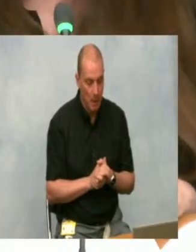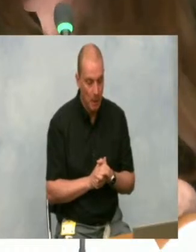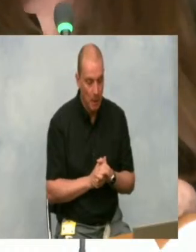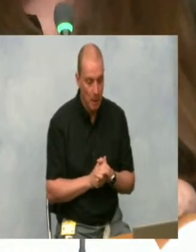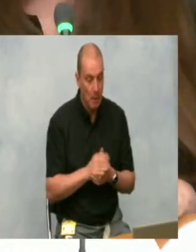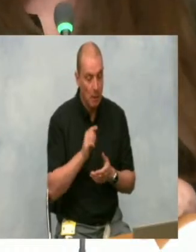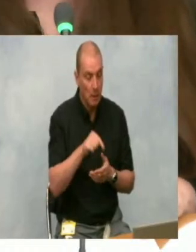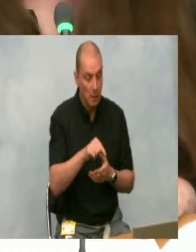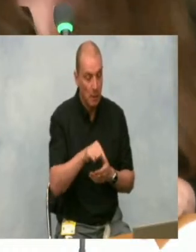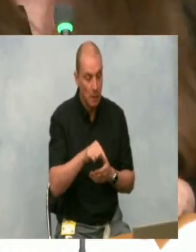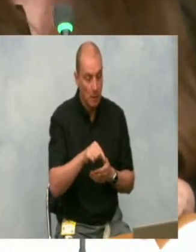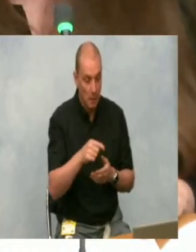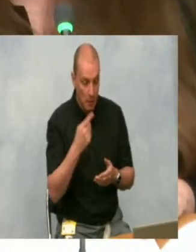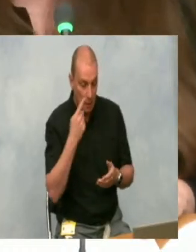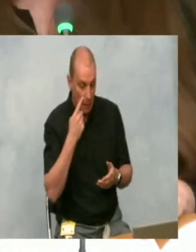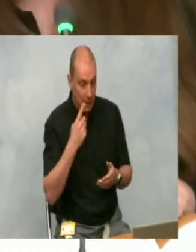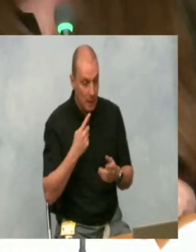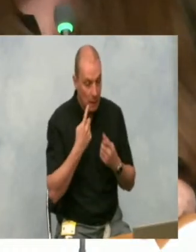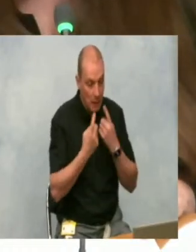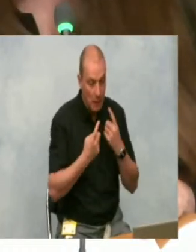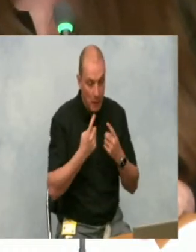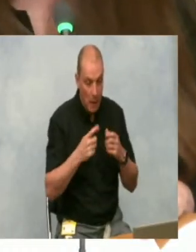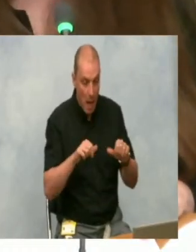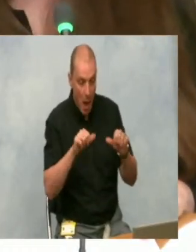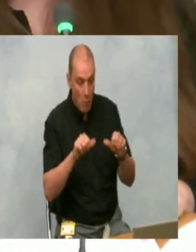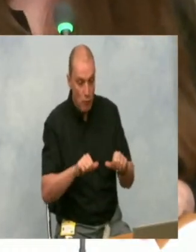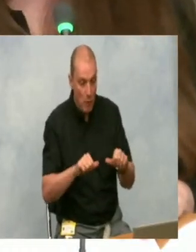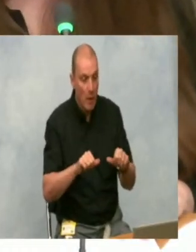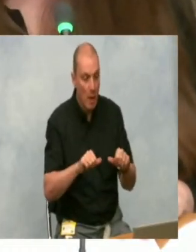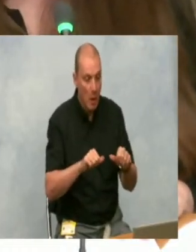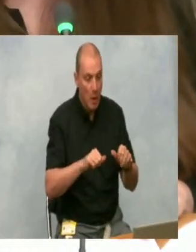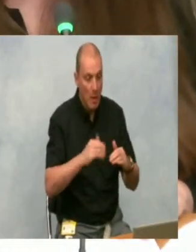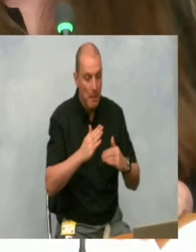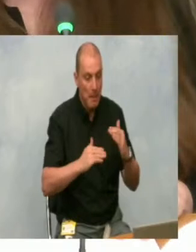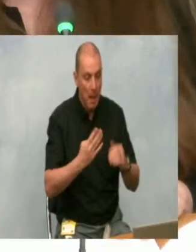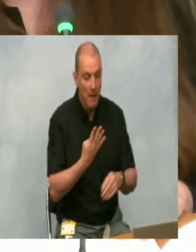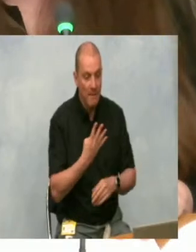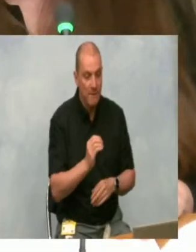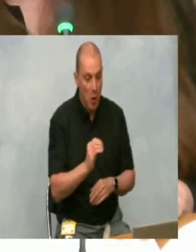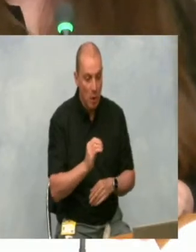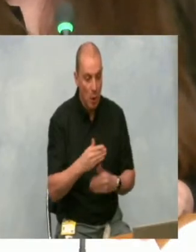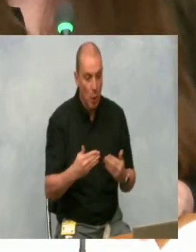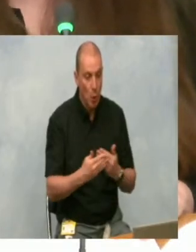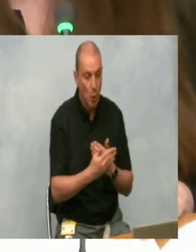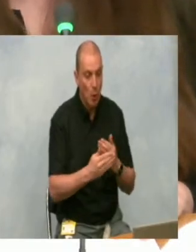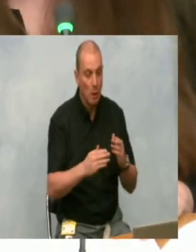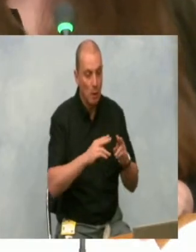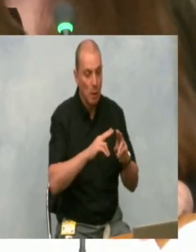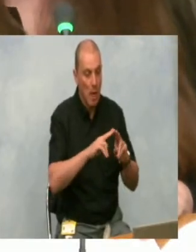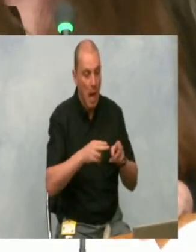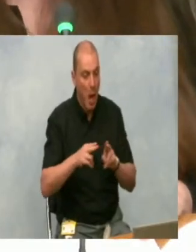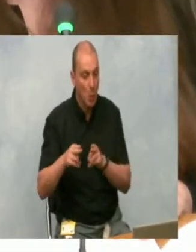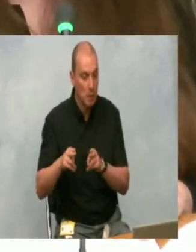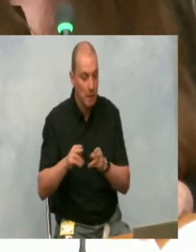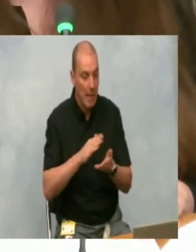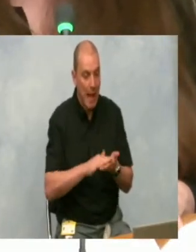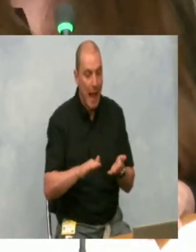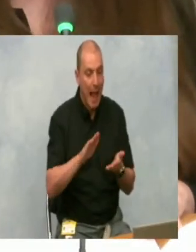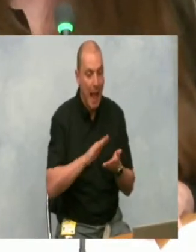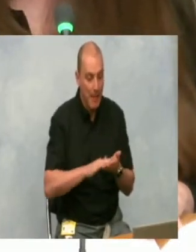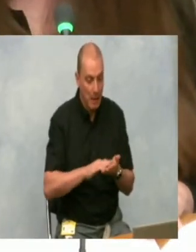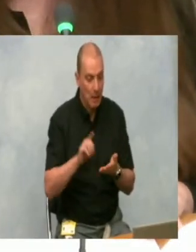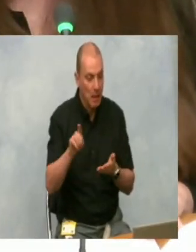This report seeks approval to acquire 40 new build properties at the former Phillips factory site in Hamilton from the developer